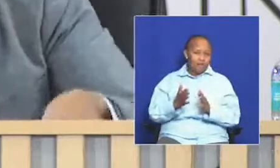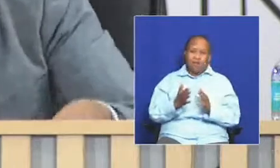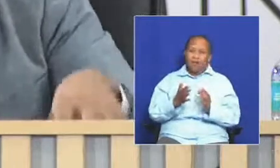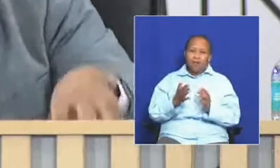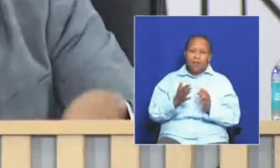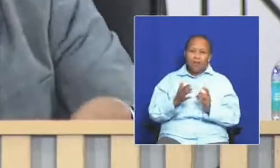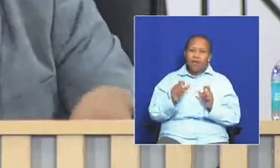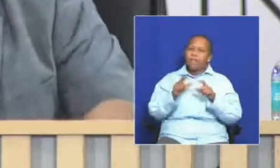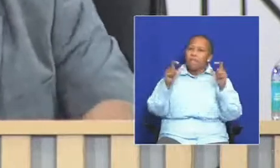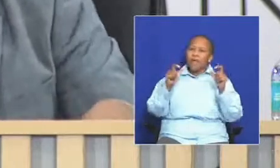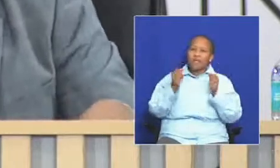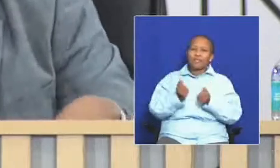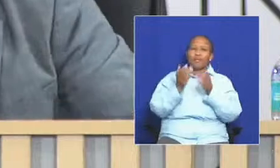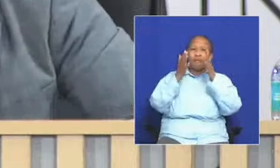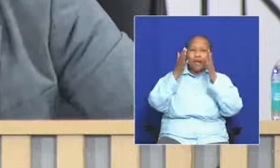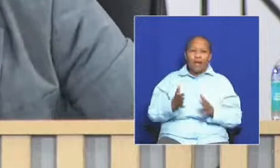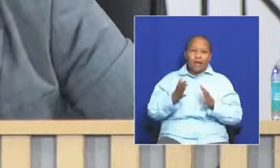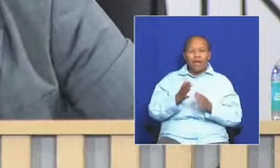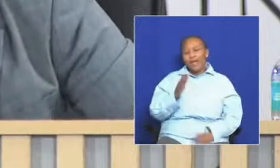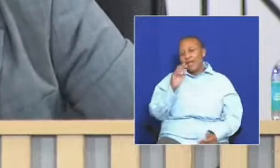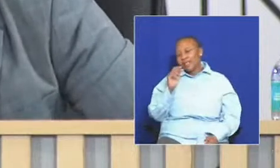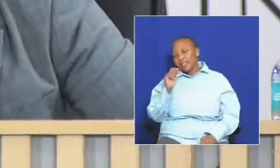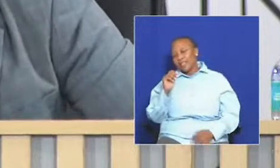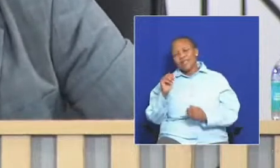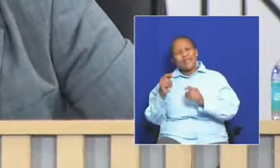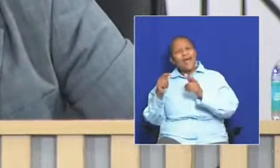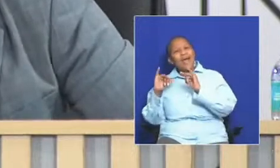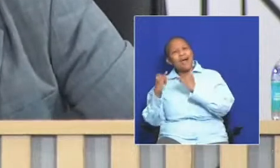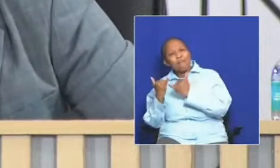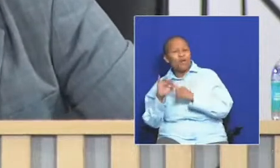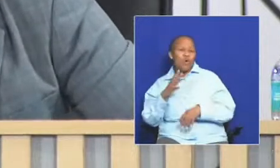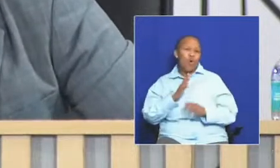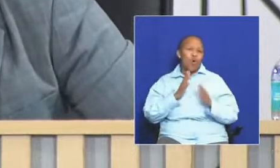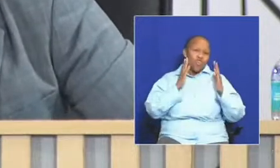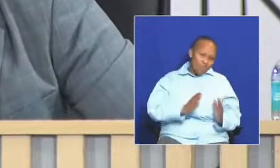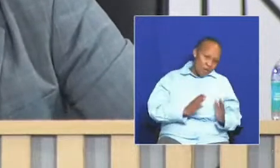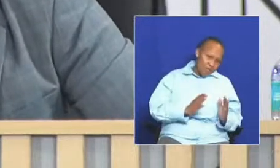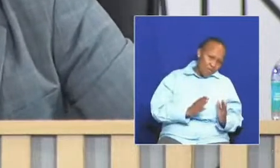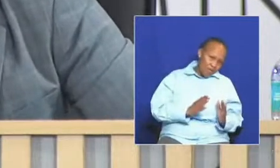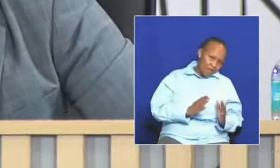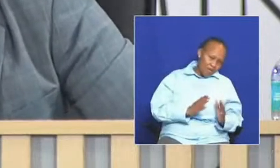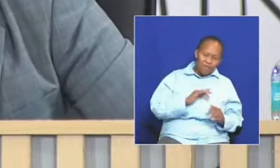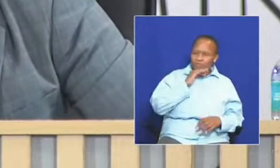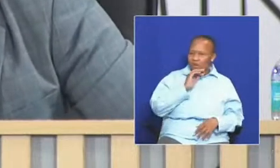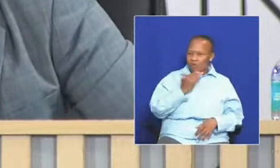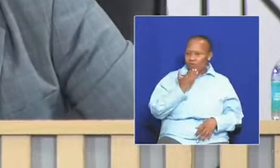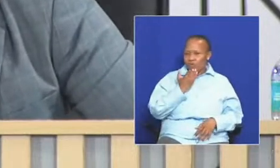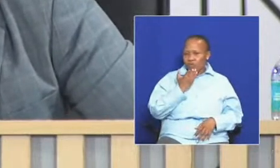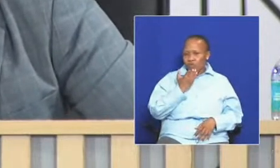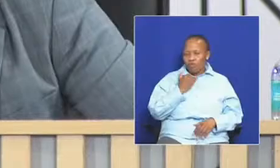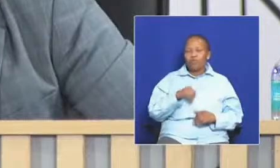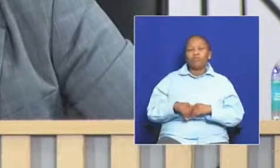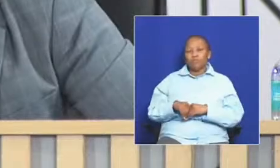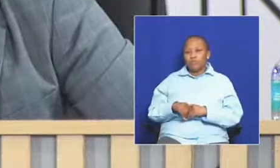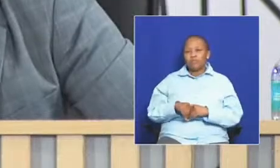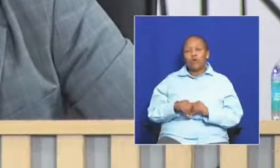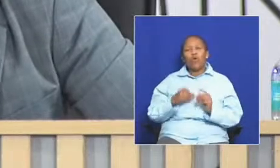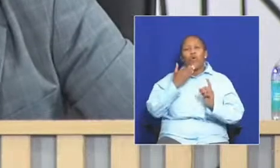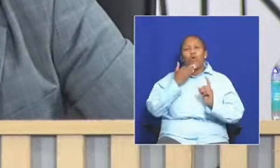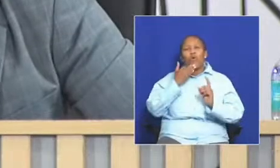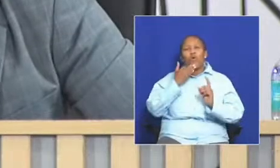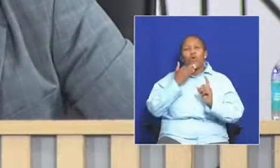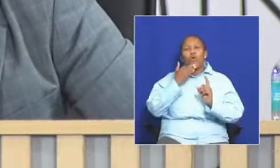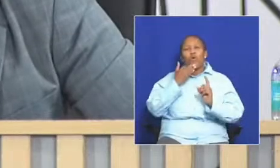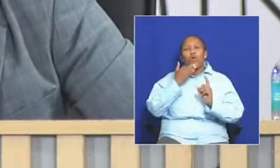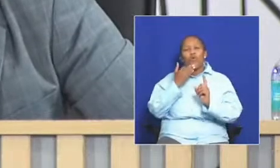He's a human being who owns. So then this main supplier, perhaps if I have a name for him, I'll be able to distinguish him from